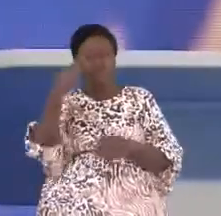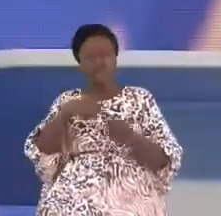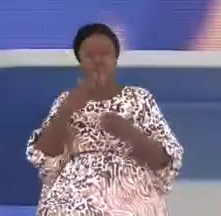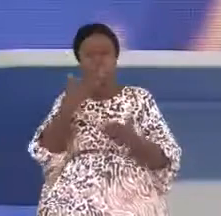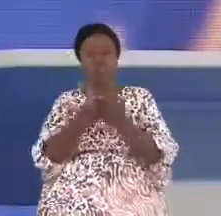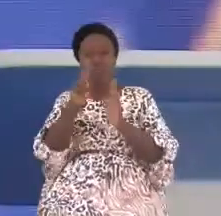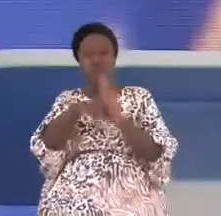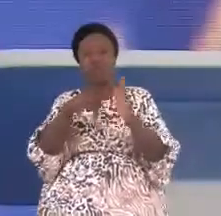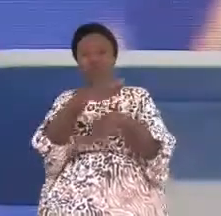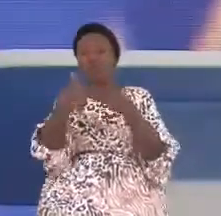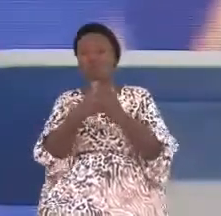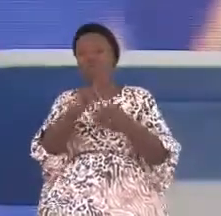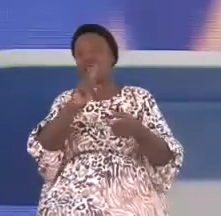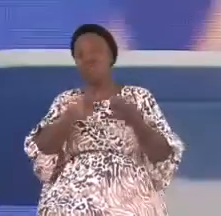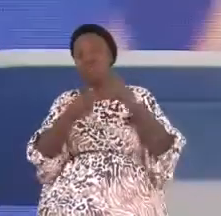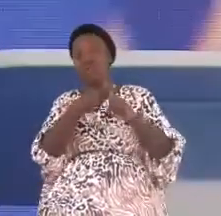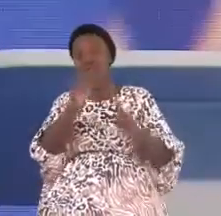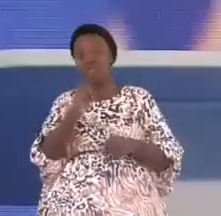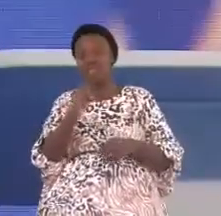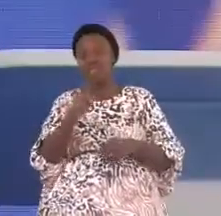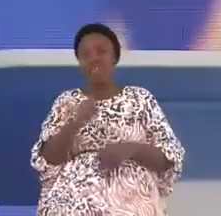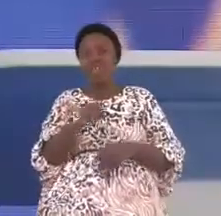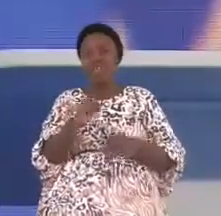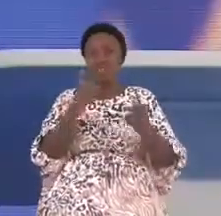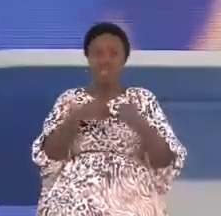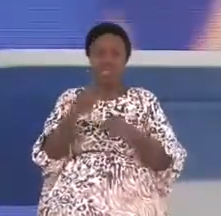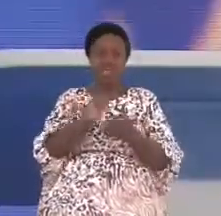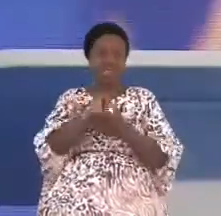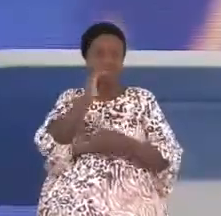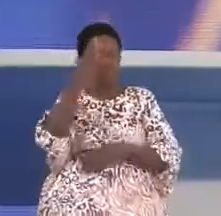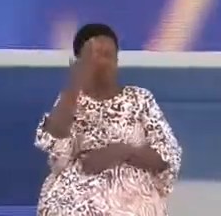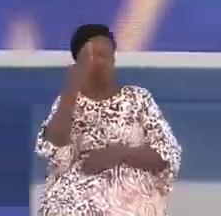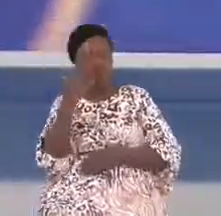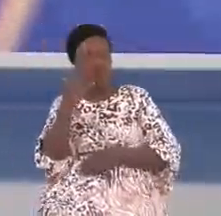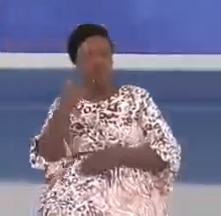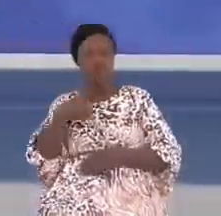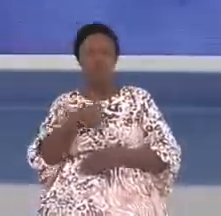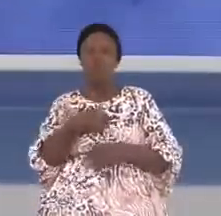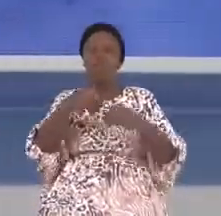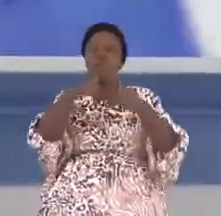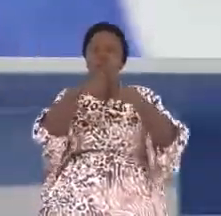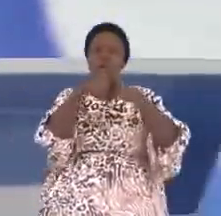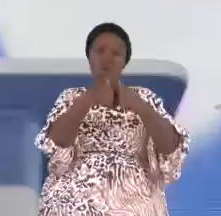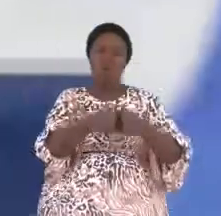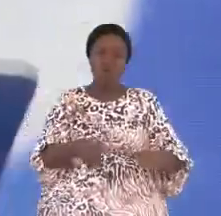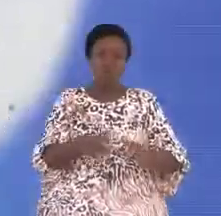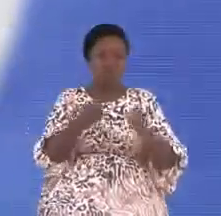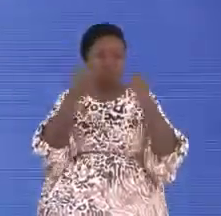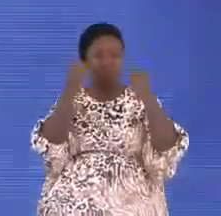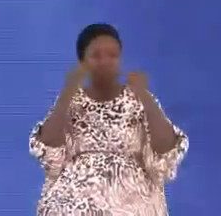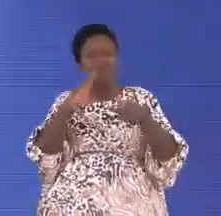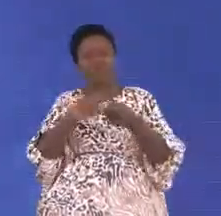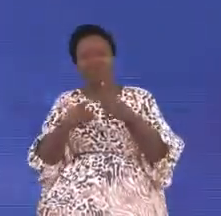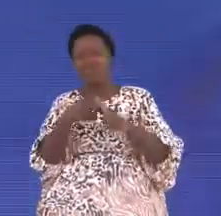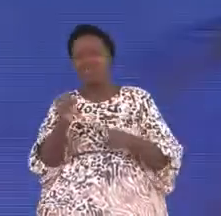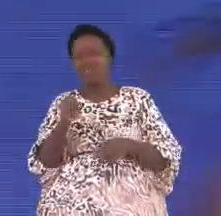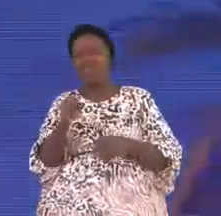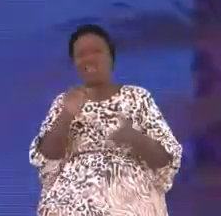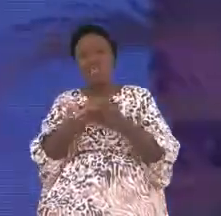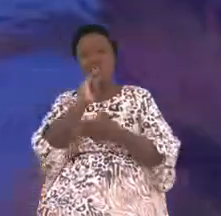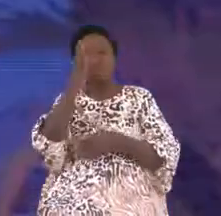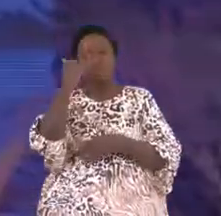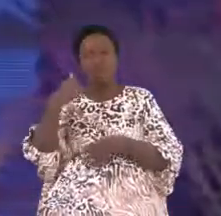there we've all been there and that's why we've lost many friends that's why we've